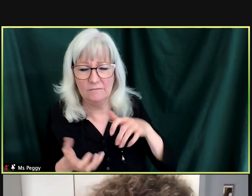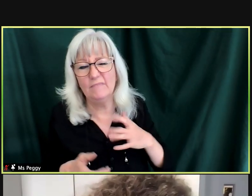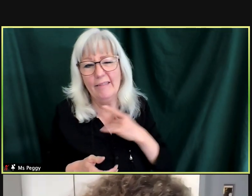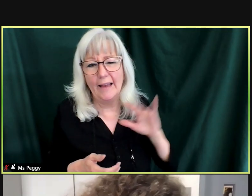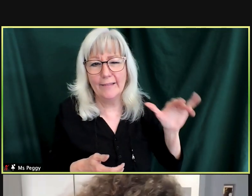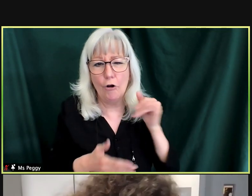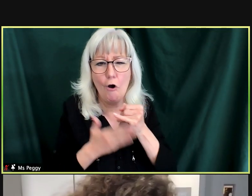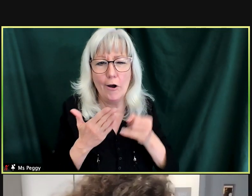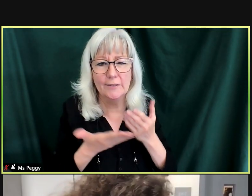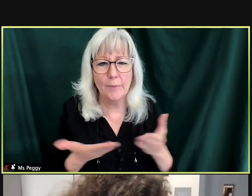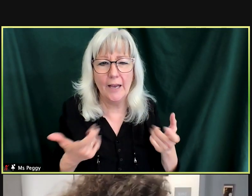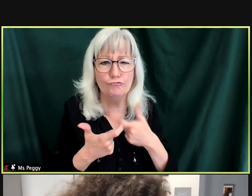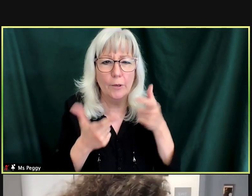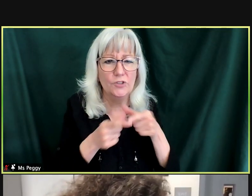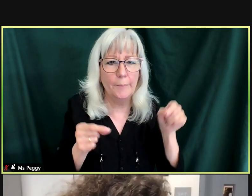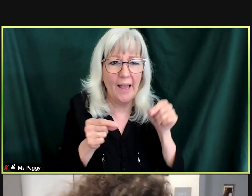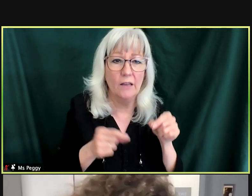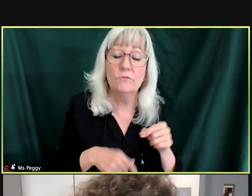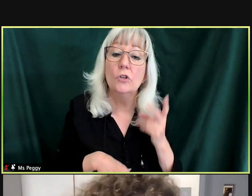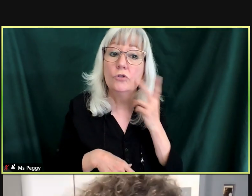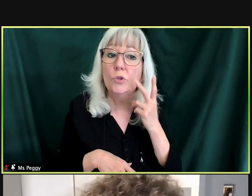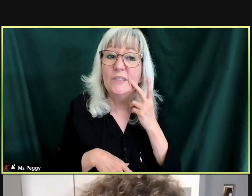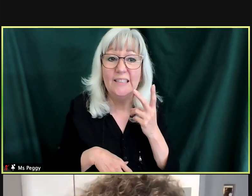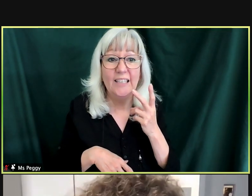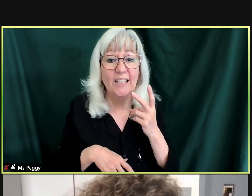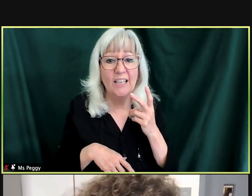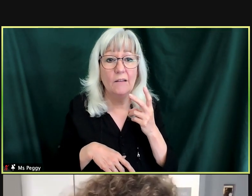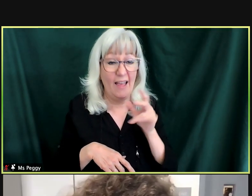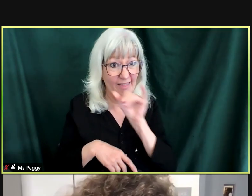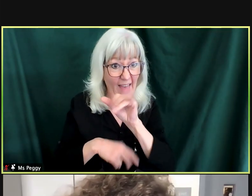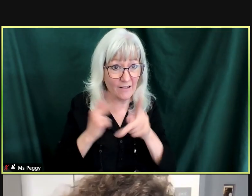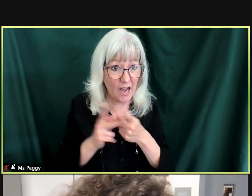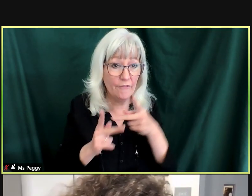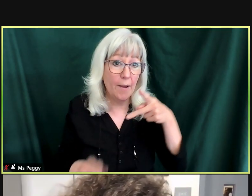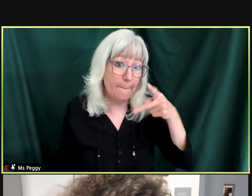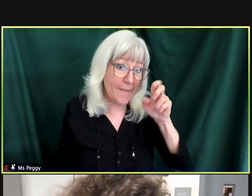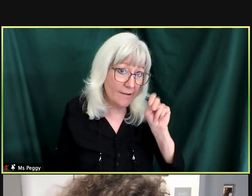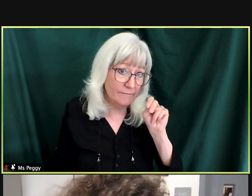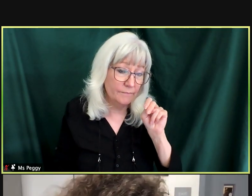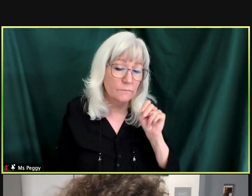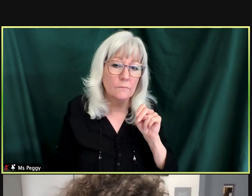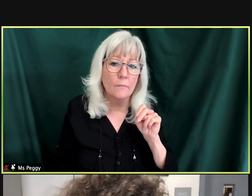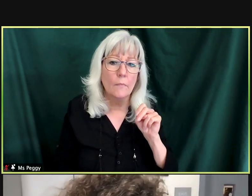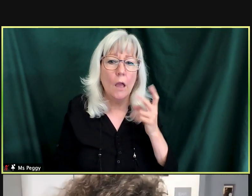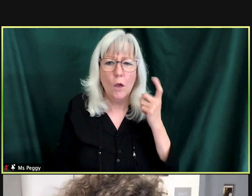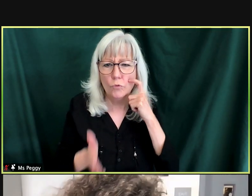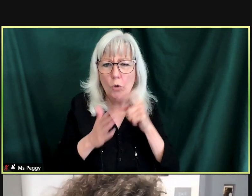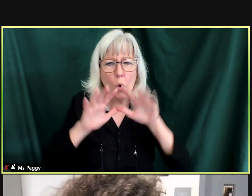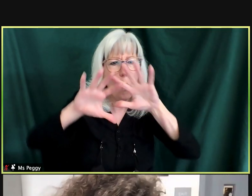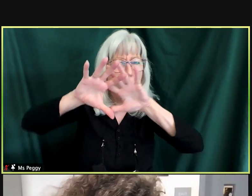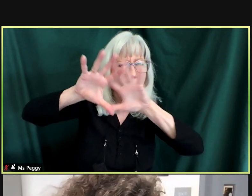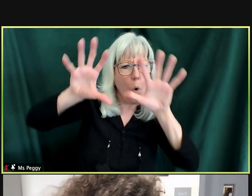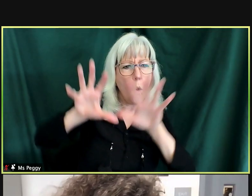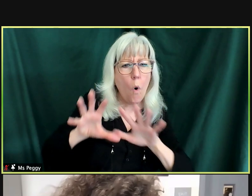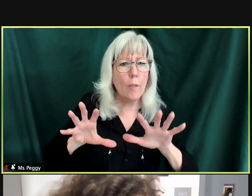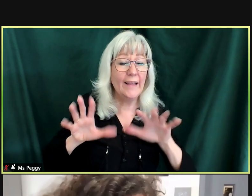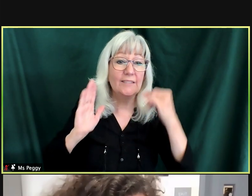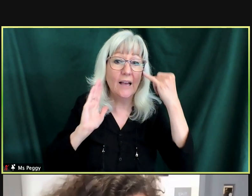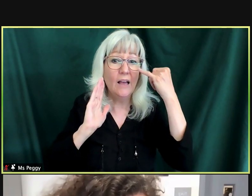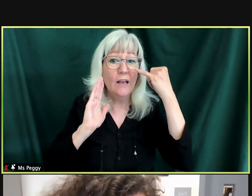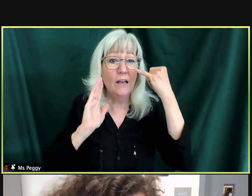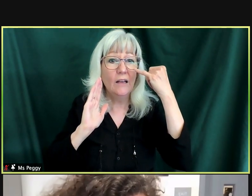So you'll see him using this same pen, and you'll notice the whole drawing is just made with dots and